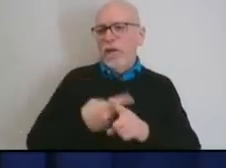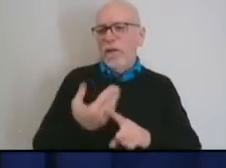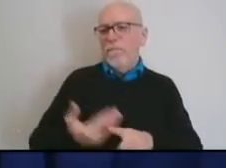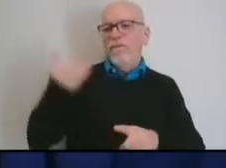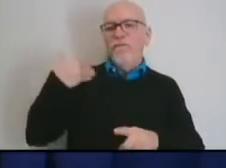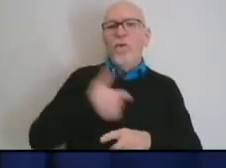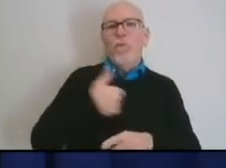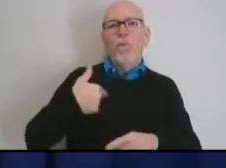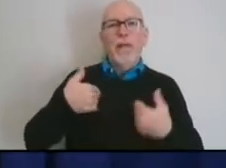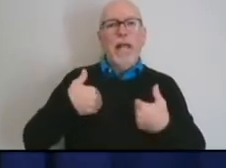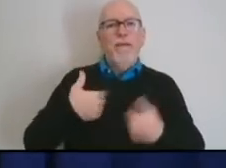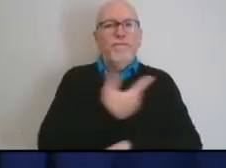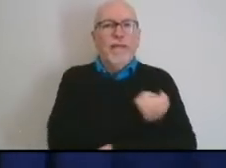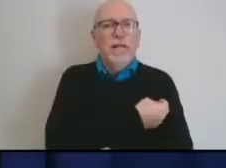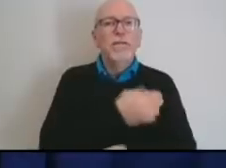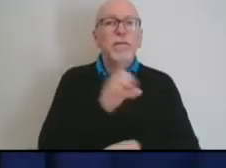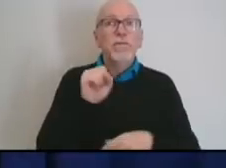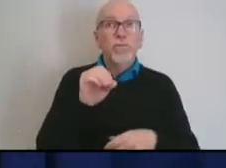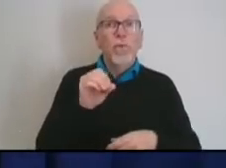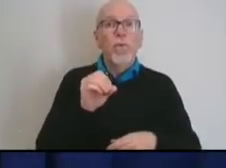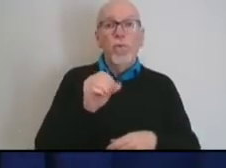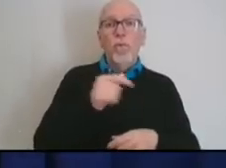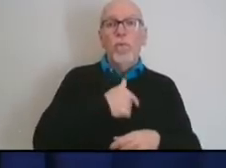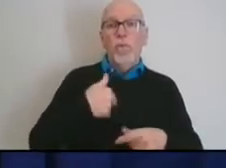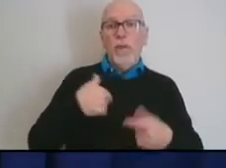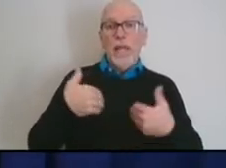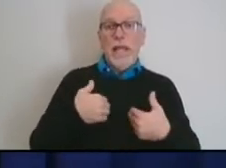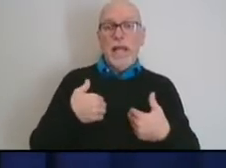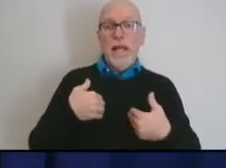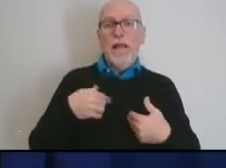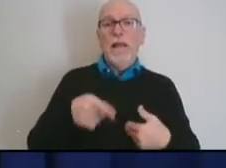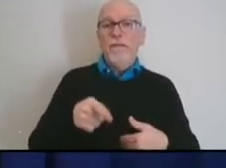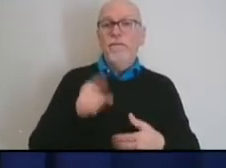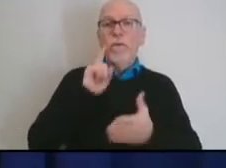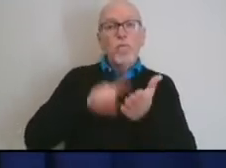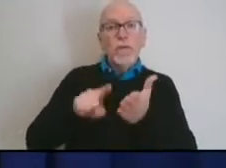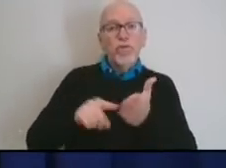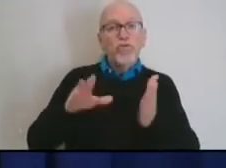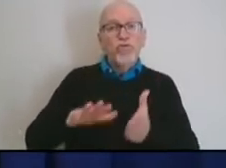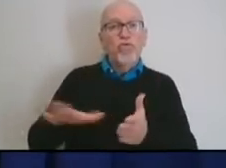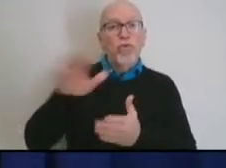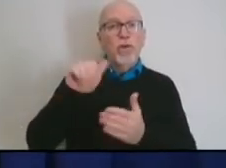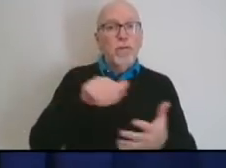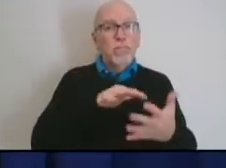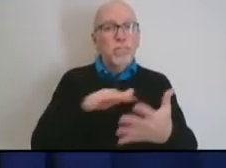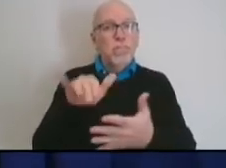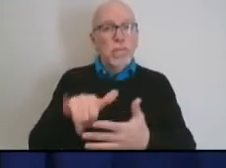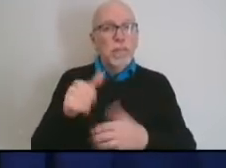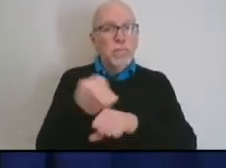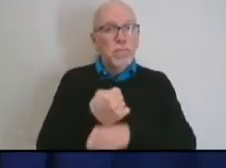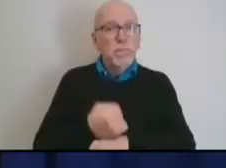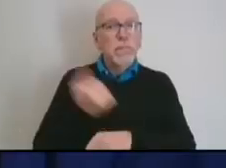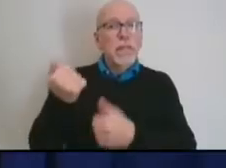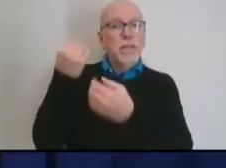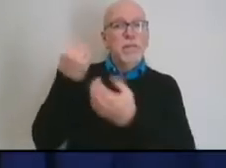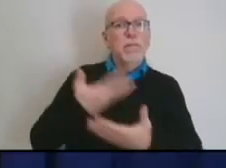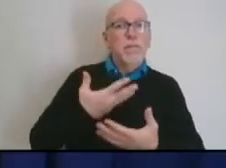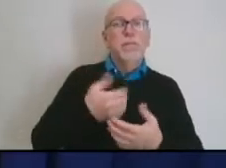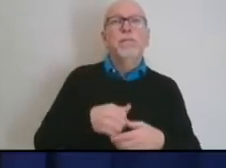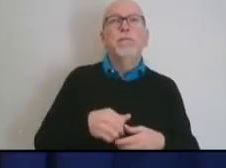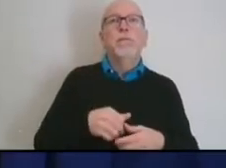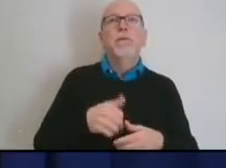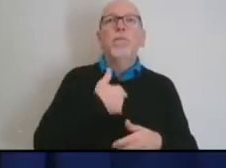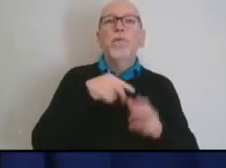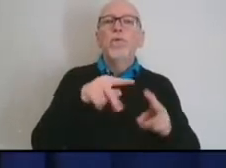vaccine, so that we not only had the academic researchers to look at the data to tell us, when we look at